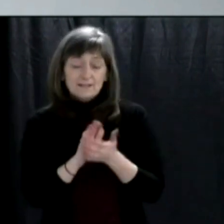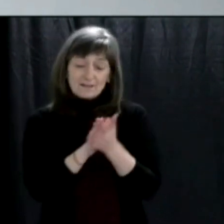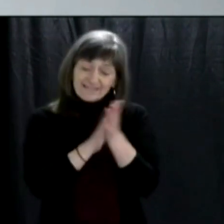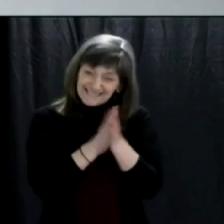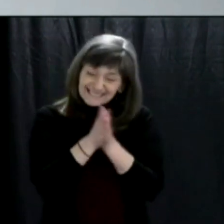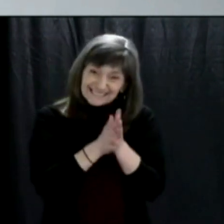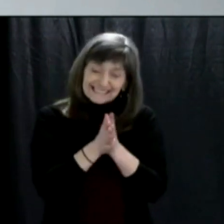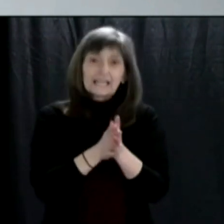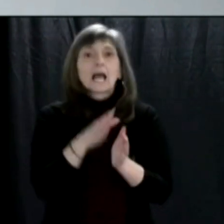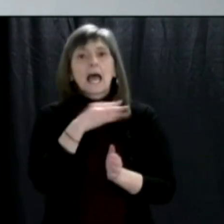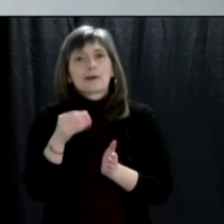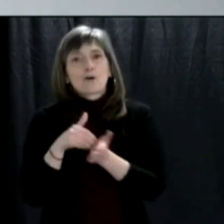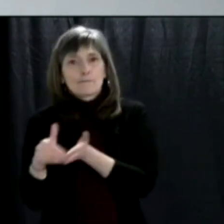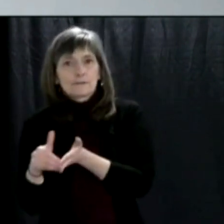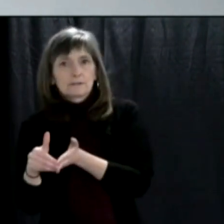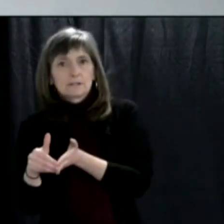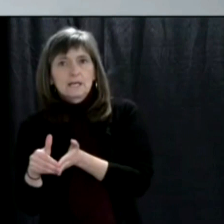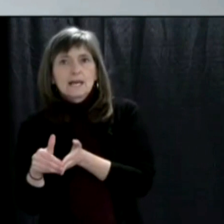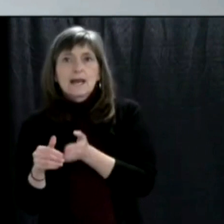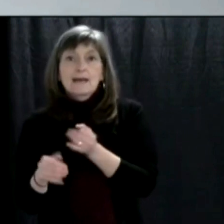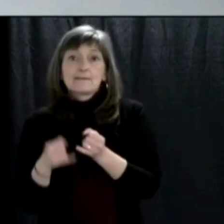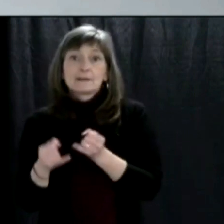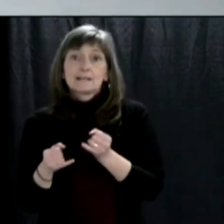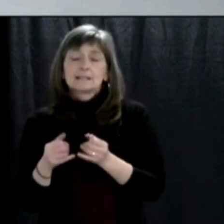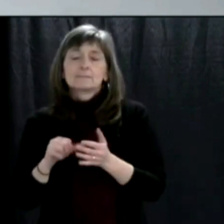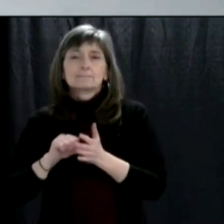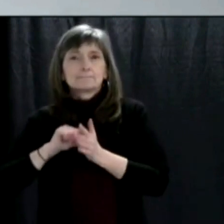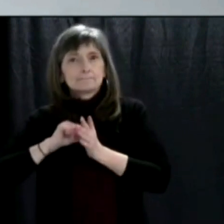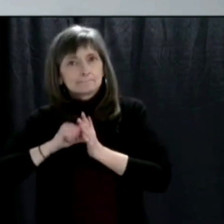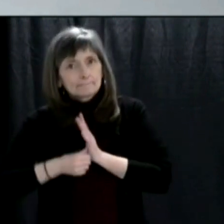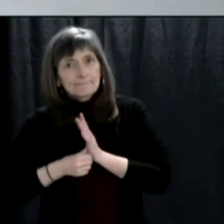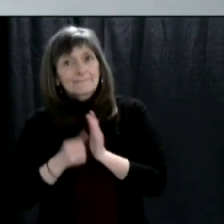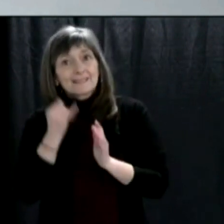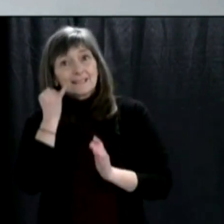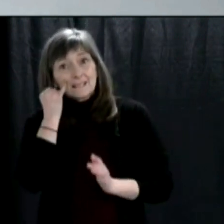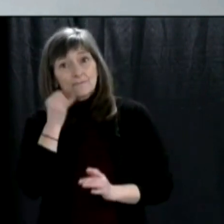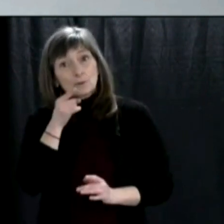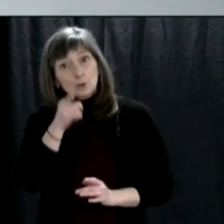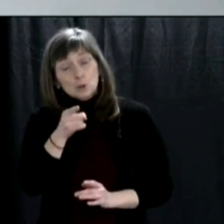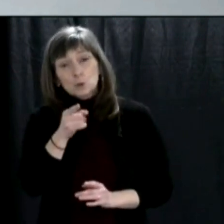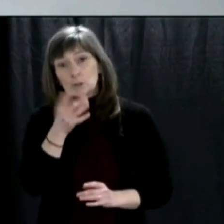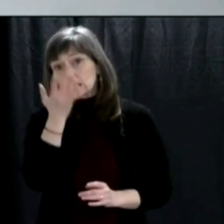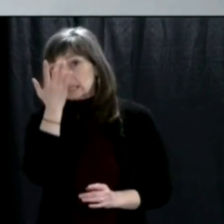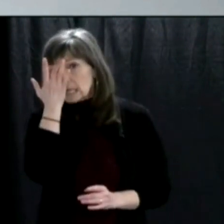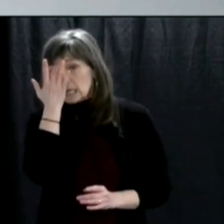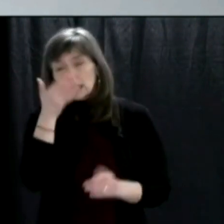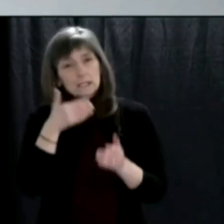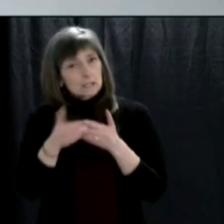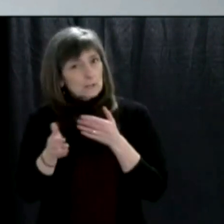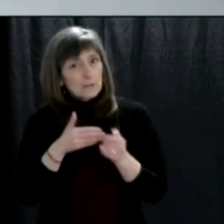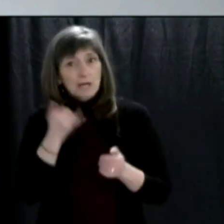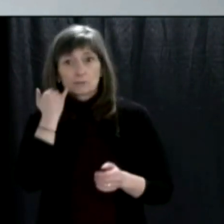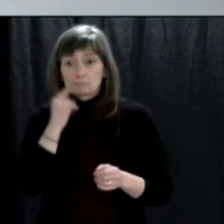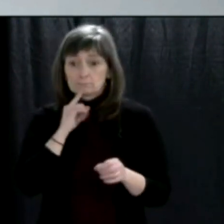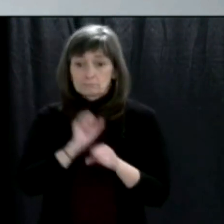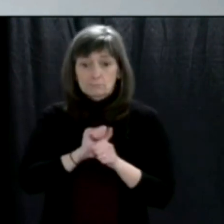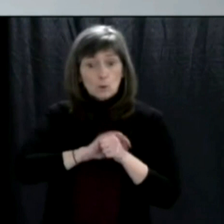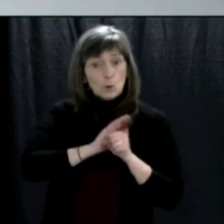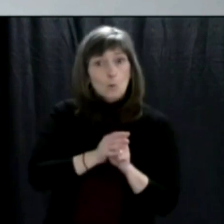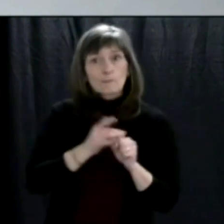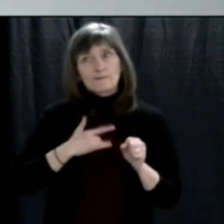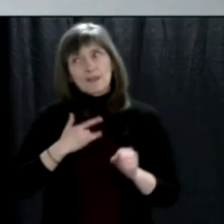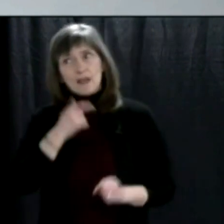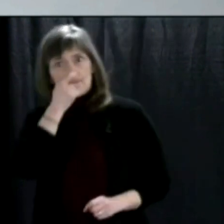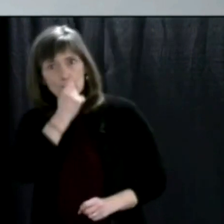frequently. Finally, and I cannot stress this enough, if you are sick with cold or flu-like symptoms, you must